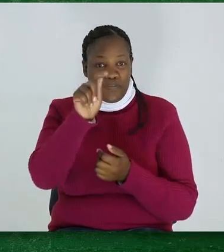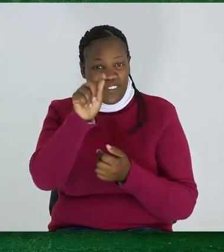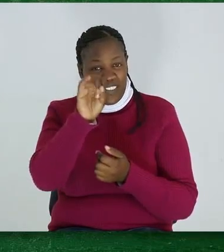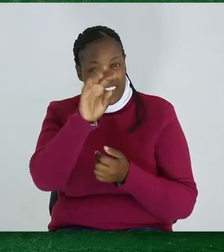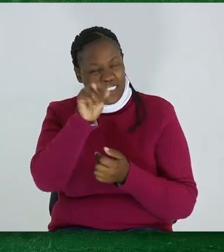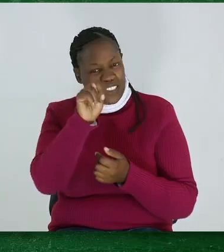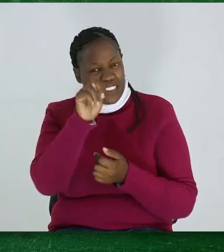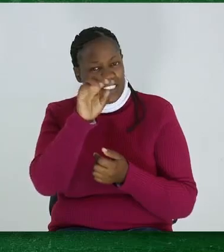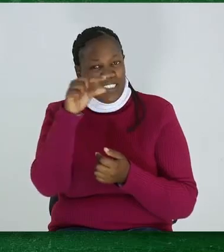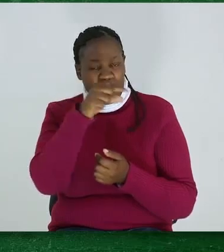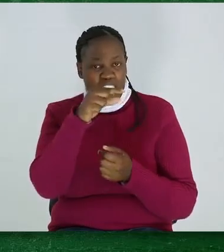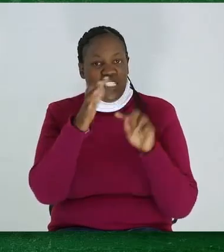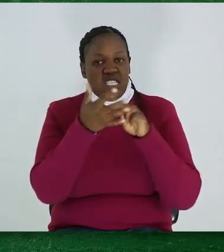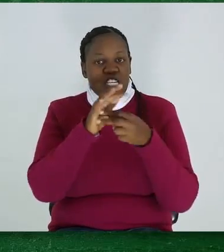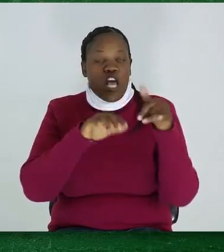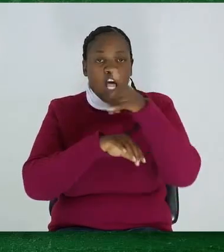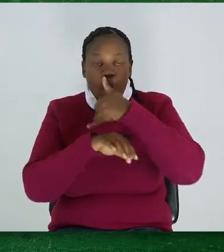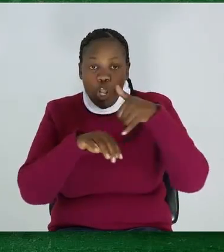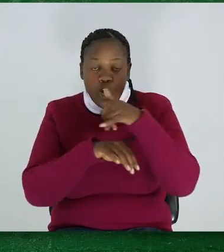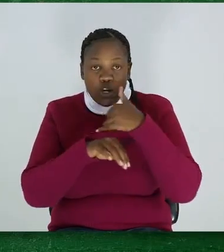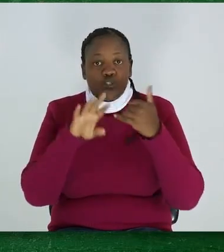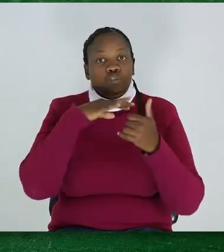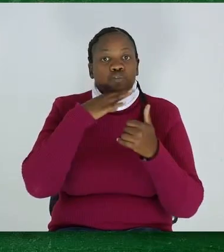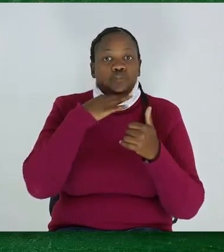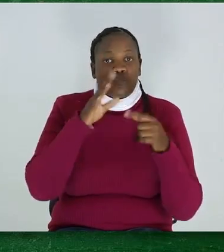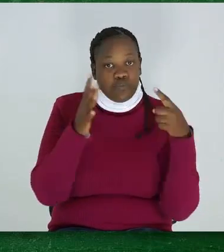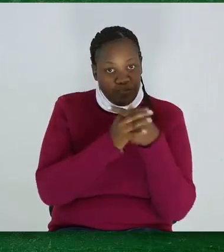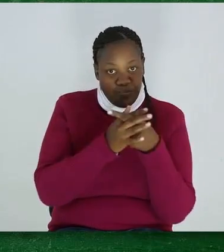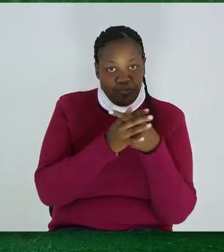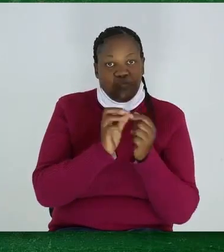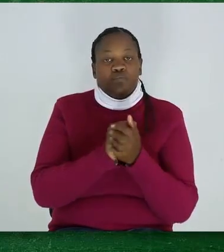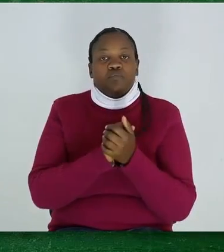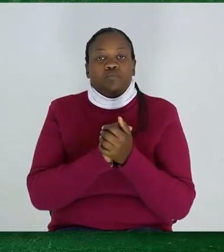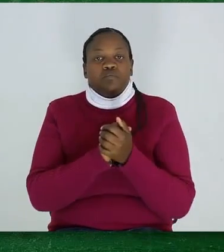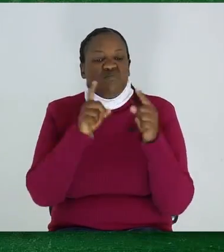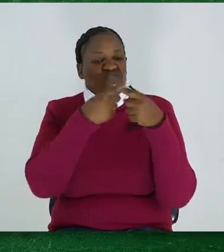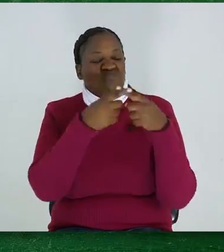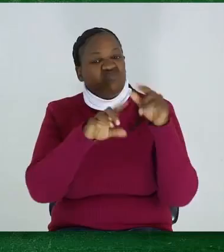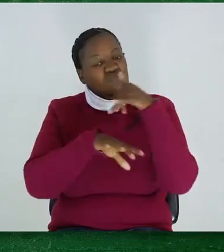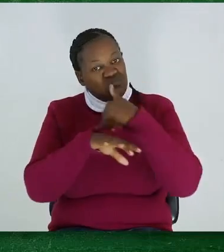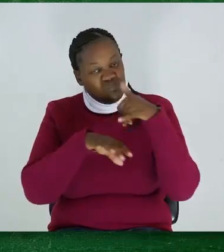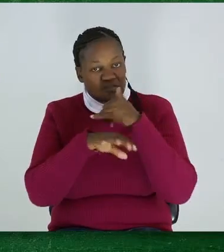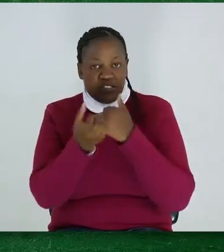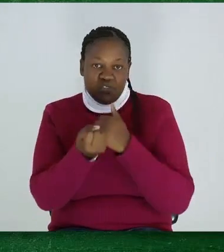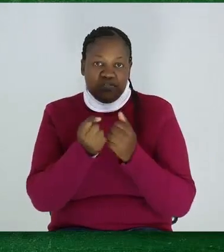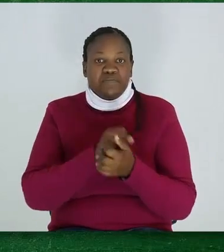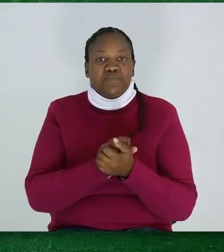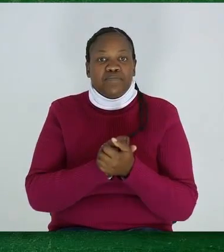The setting refers to the location in which the story takes place, and the location can be in several places.